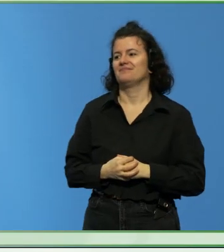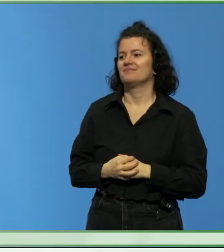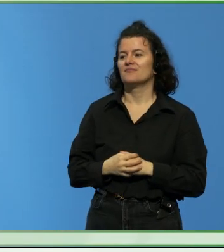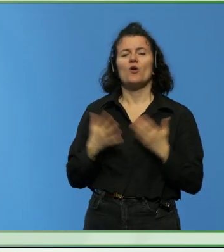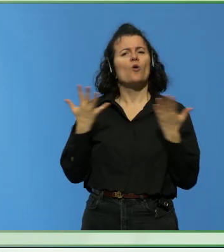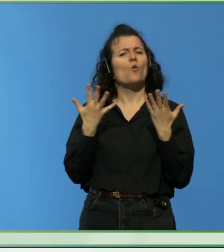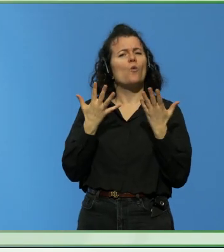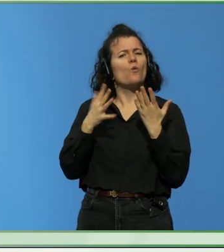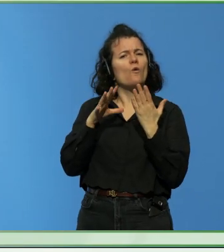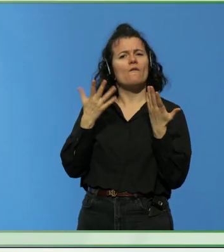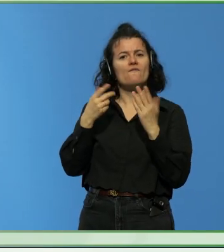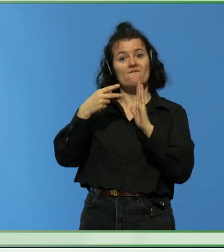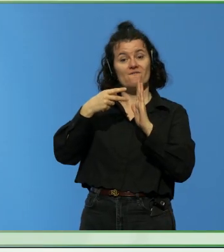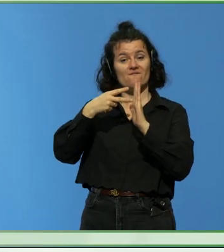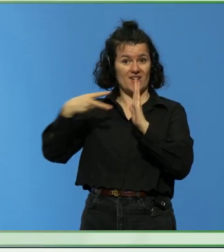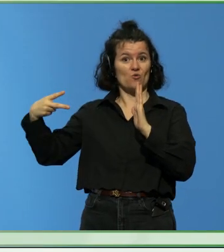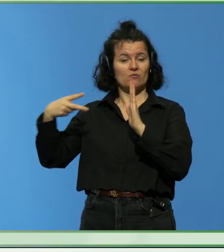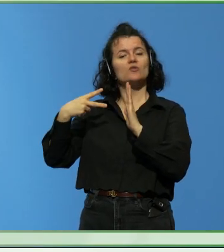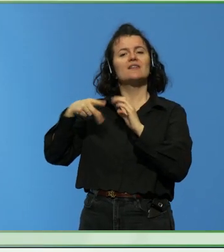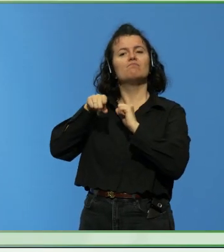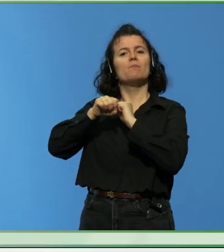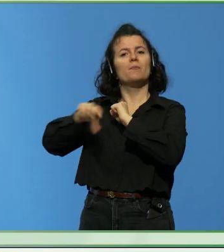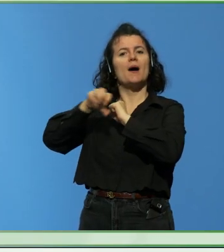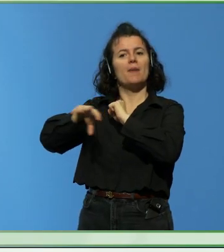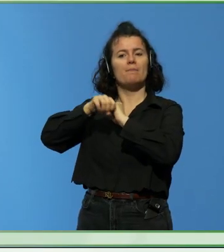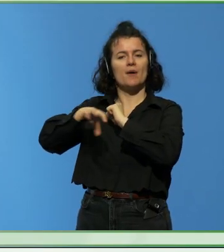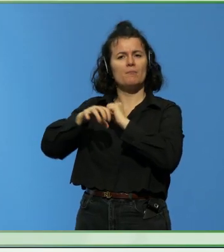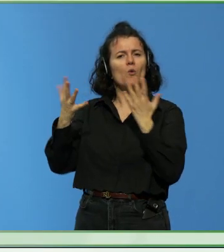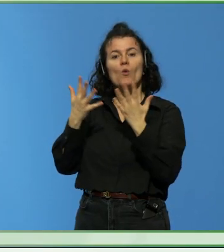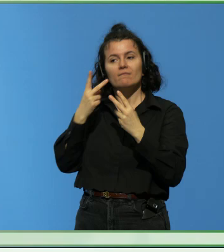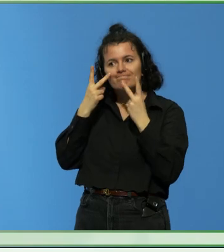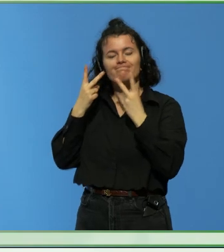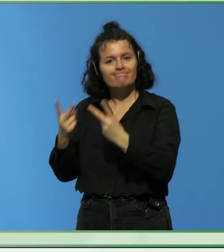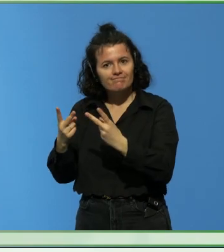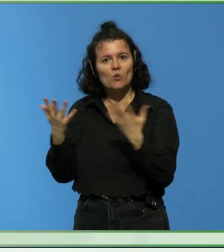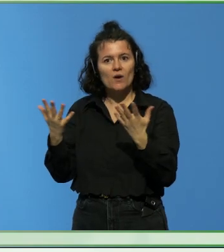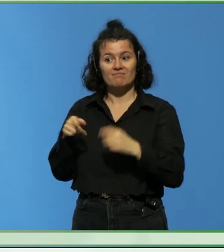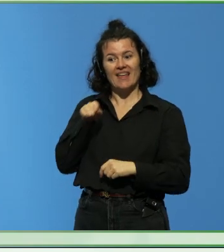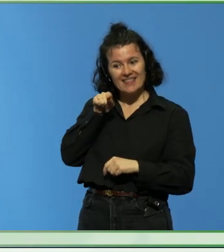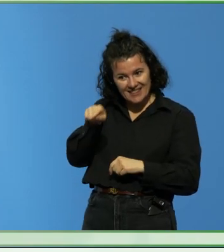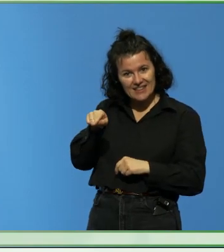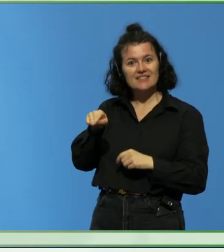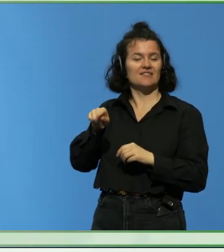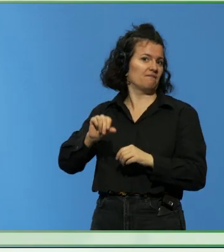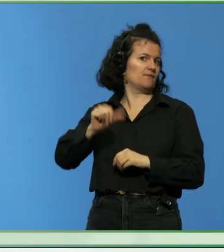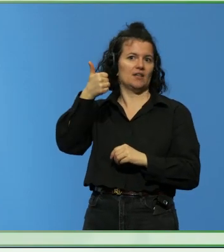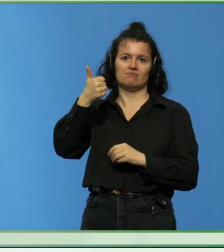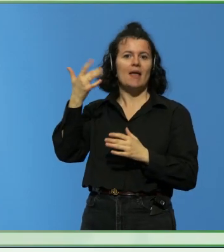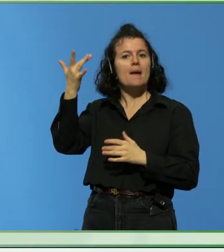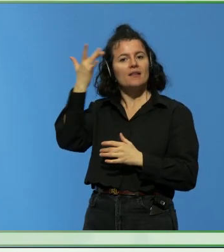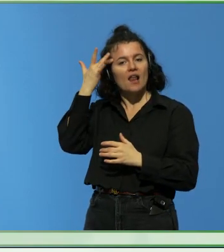Vevanoa campaign was the first intervention globally to include people with intellectual disabilities in menstrual